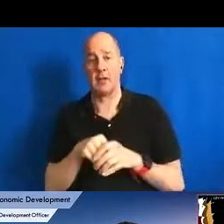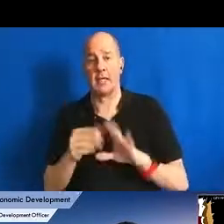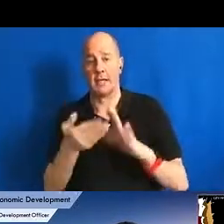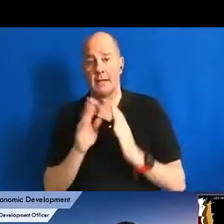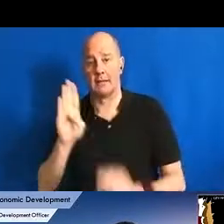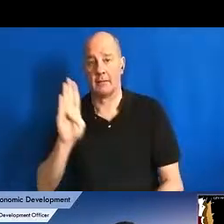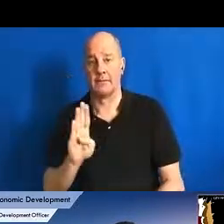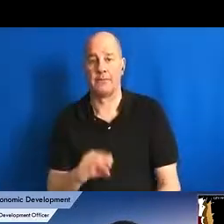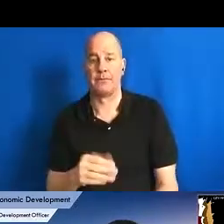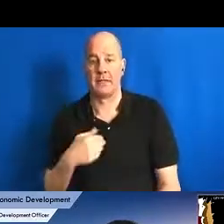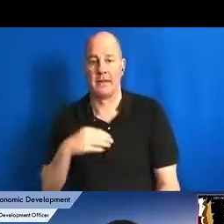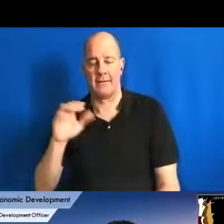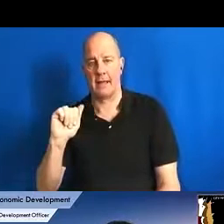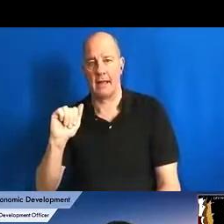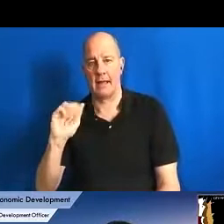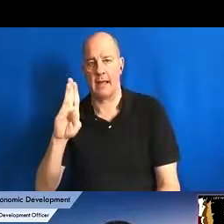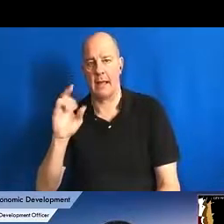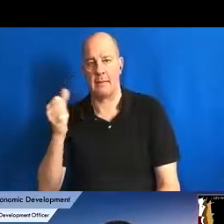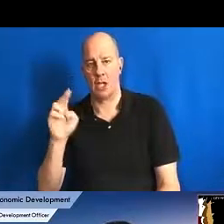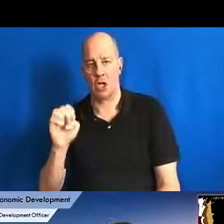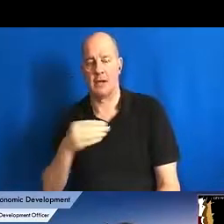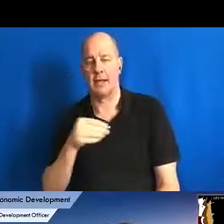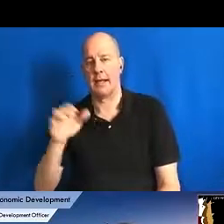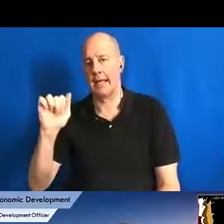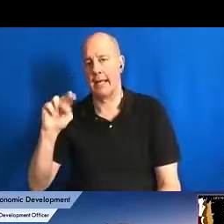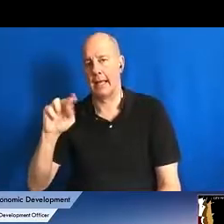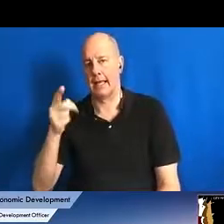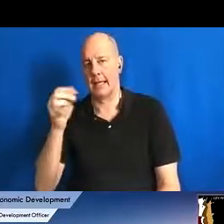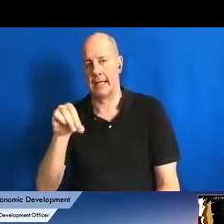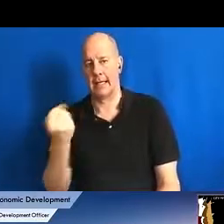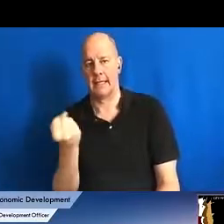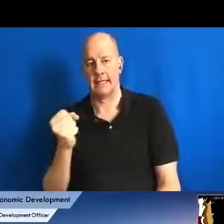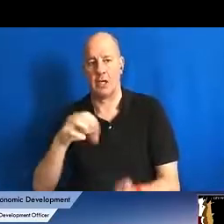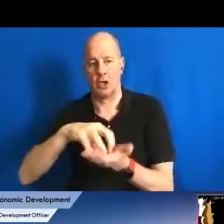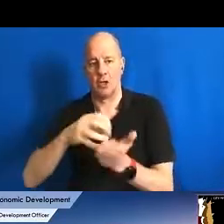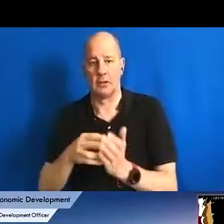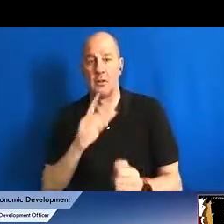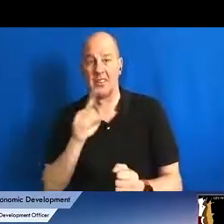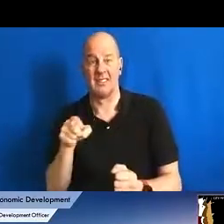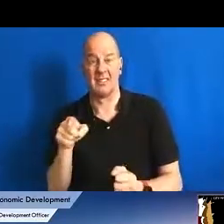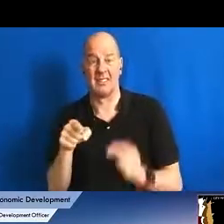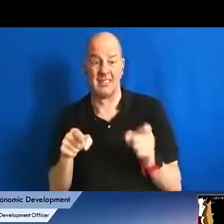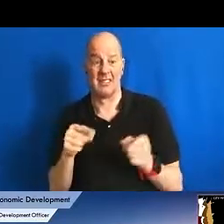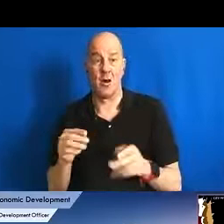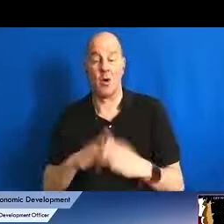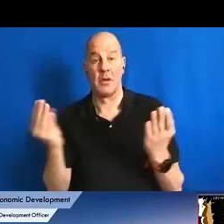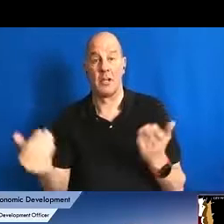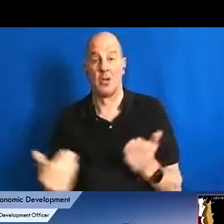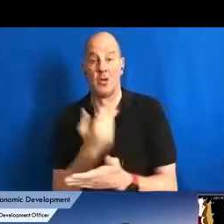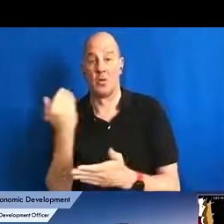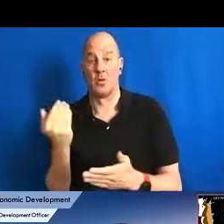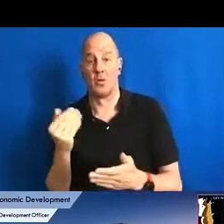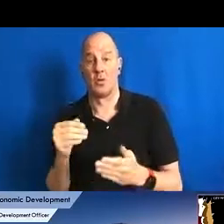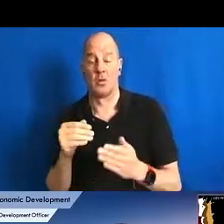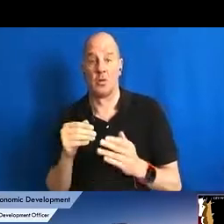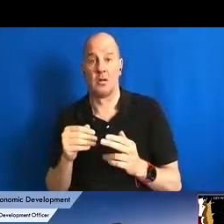Nabalom and Anthony's Cookies. But she opened up a new location. It was really expensive to convert the old Virginia bakery into a new state-of-the-art